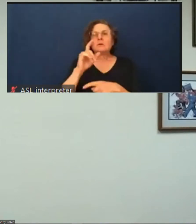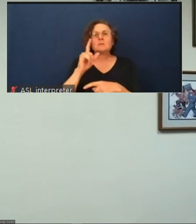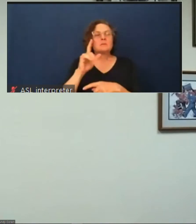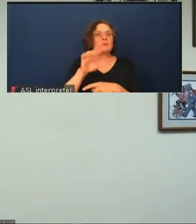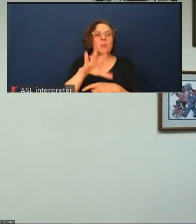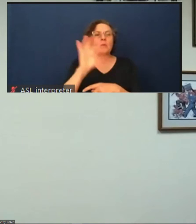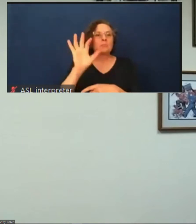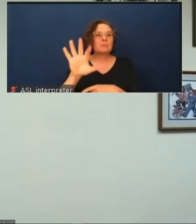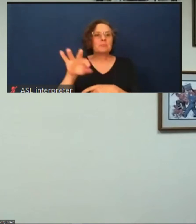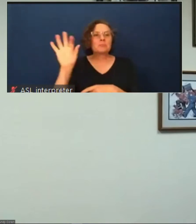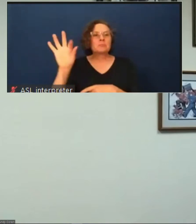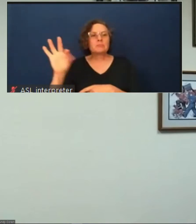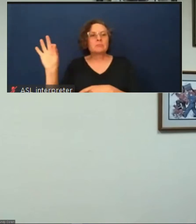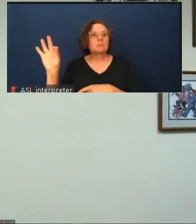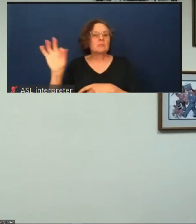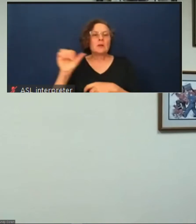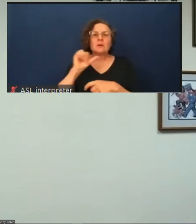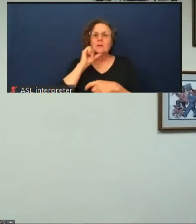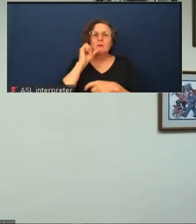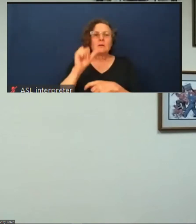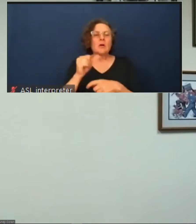and it takes a long time. They're way backed up.